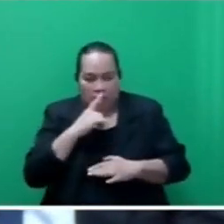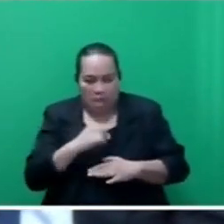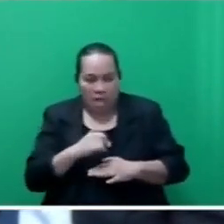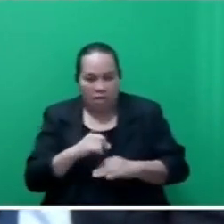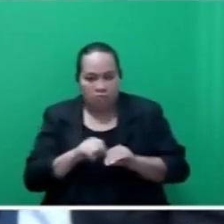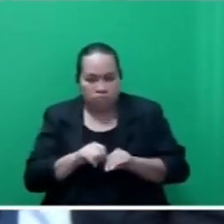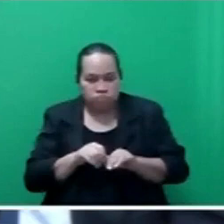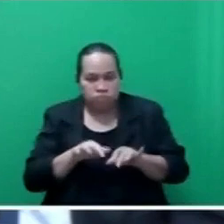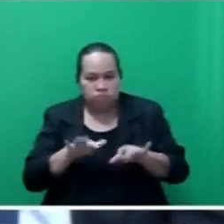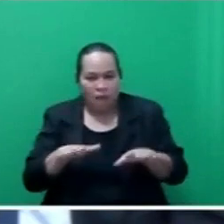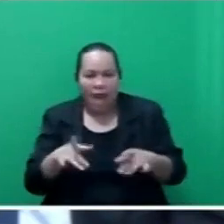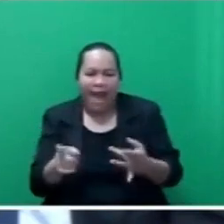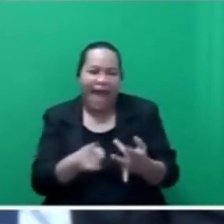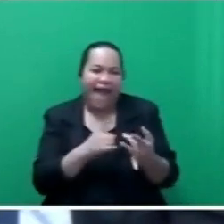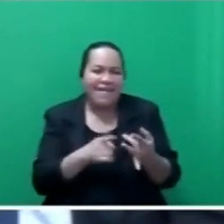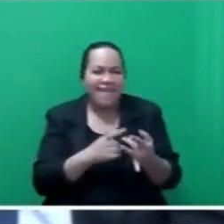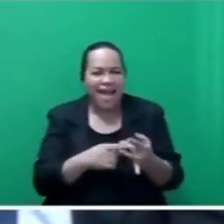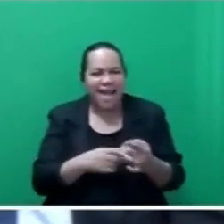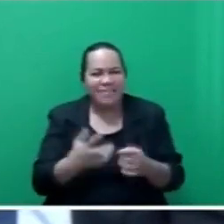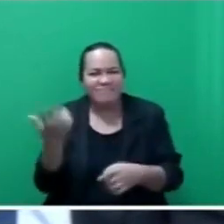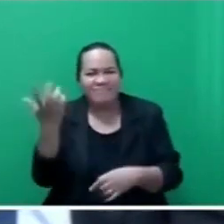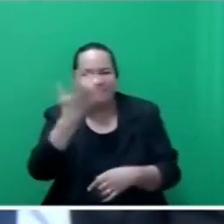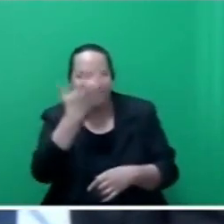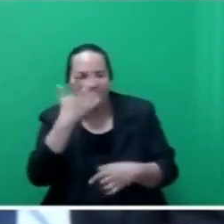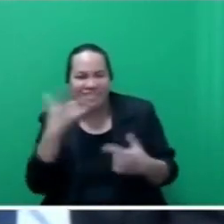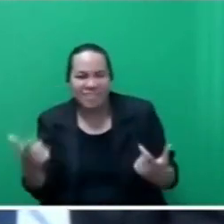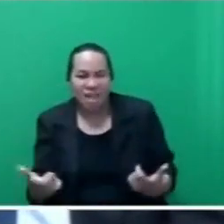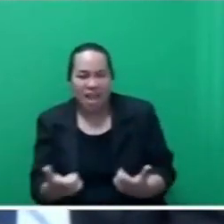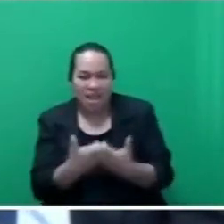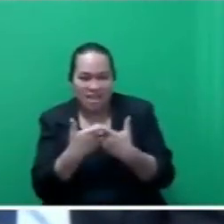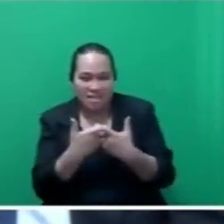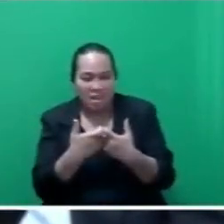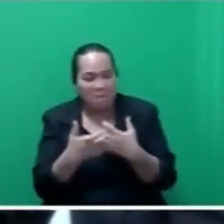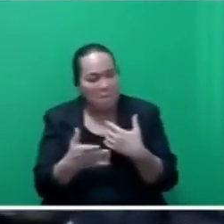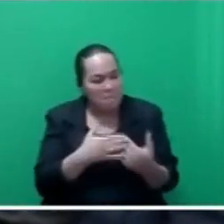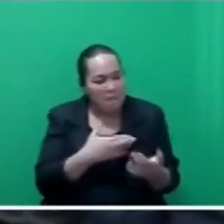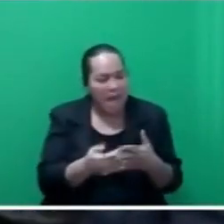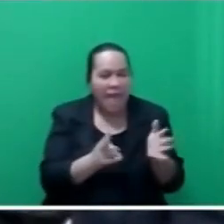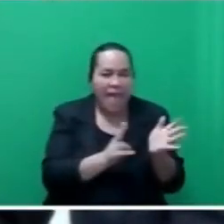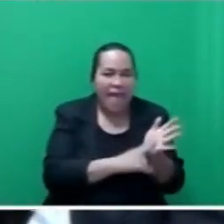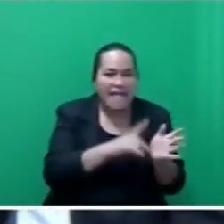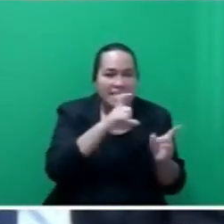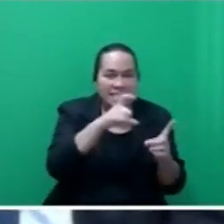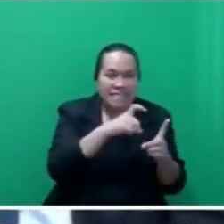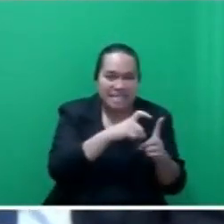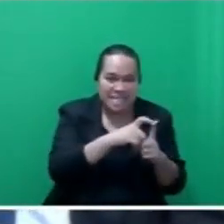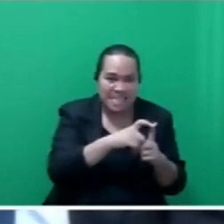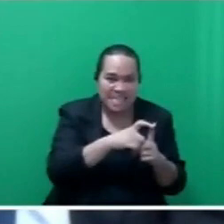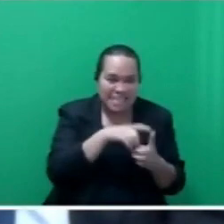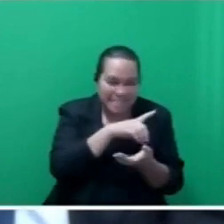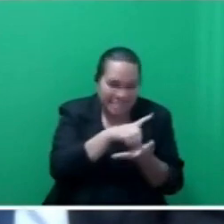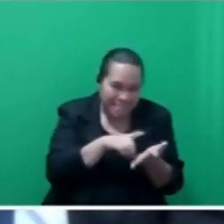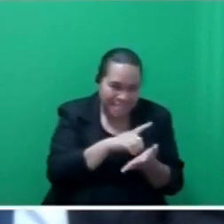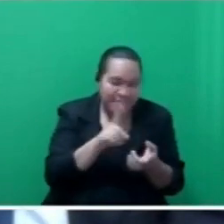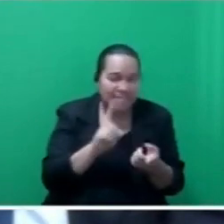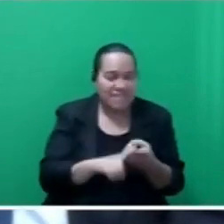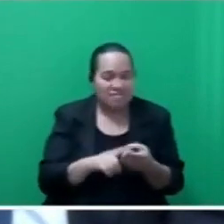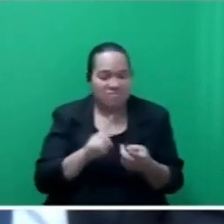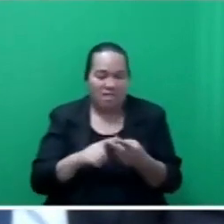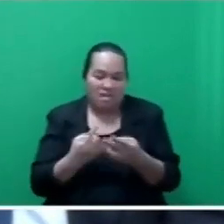and to tackle also the other emerging threats, whether it be communicable and non-communicable diseases that is upon